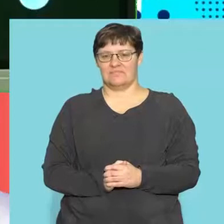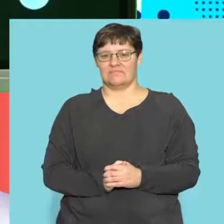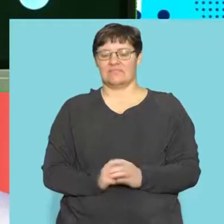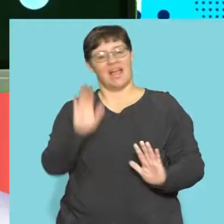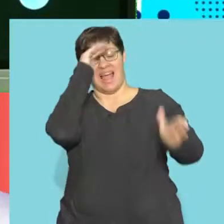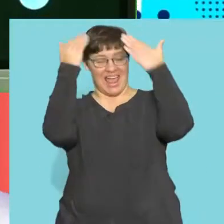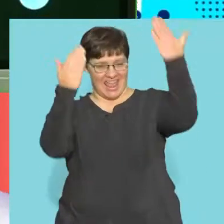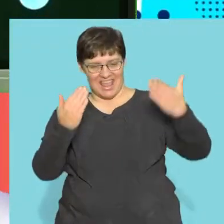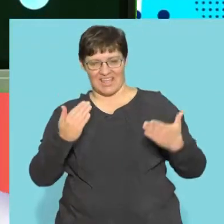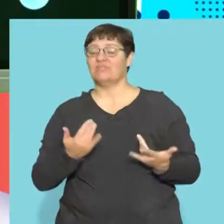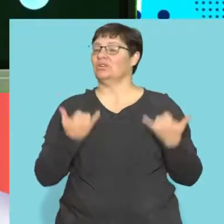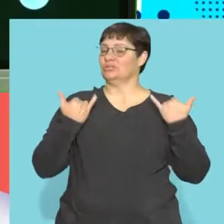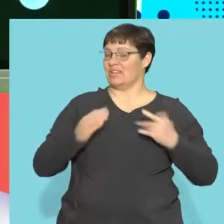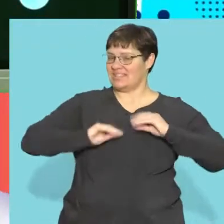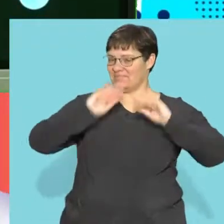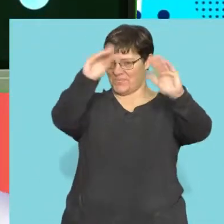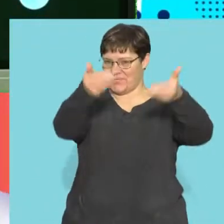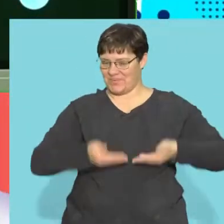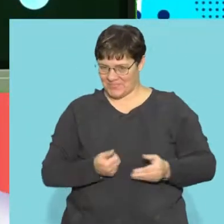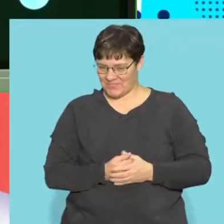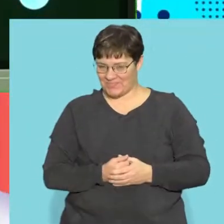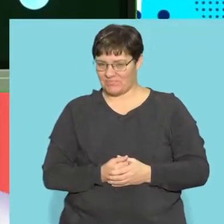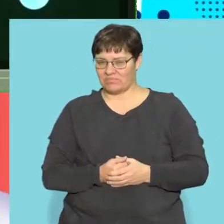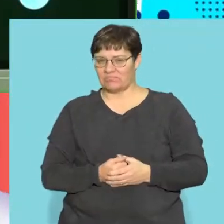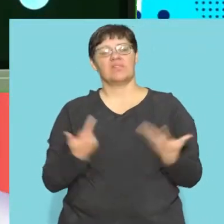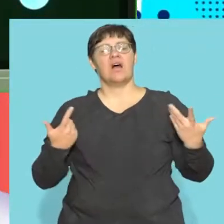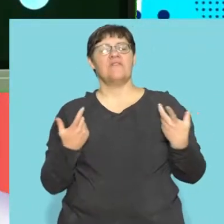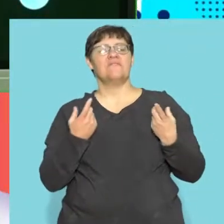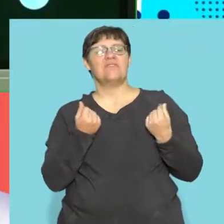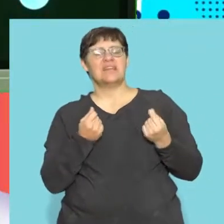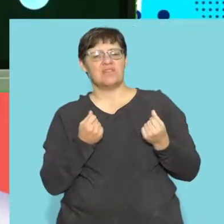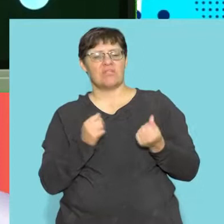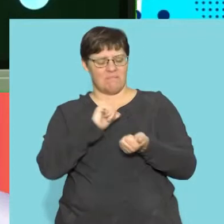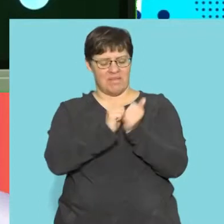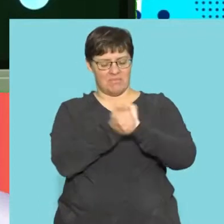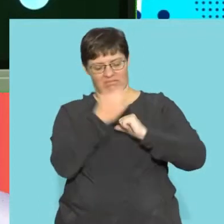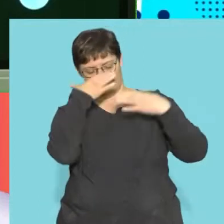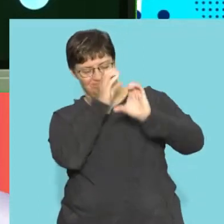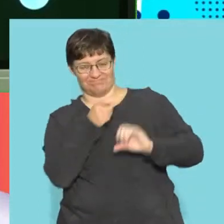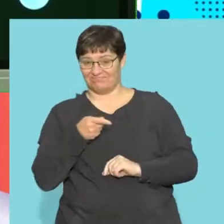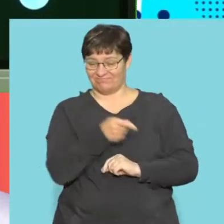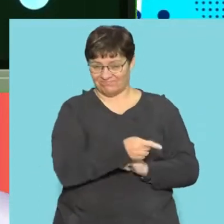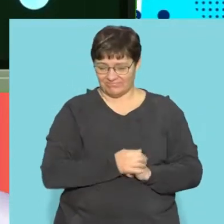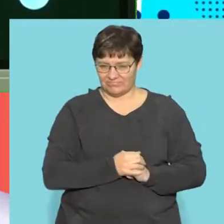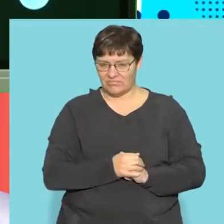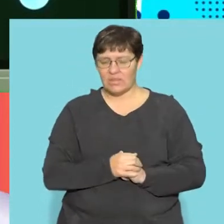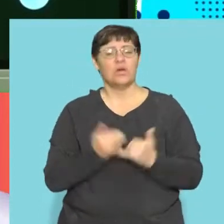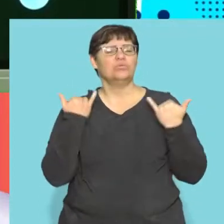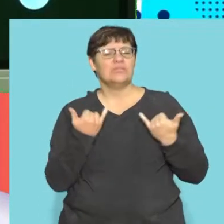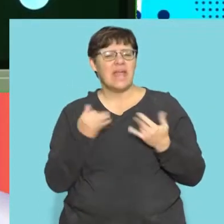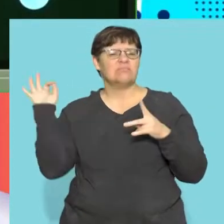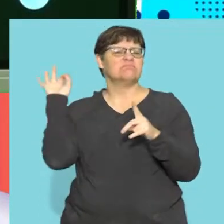Hi guys, welcome to today's lesson. So we are looking at financial mathematics, but in particular we're going to look